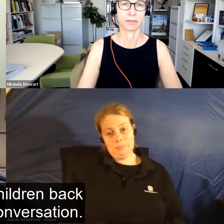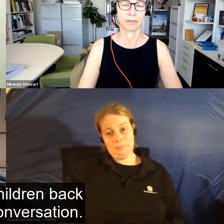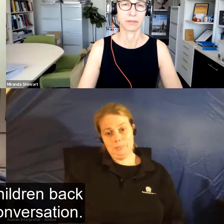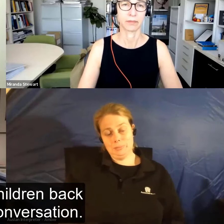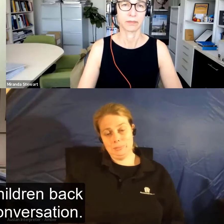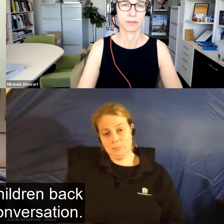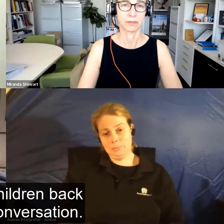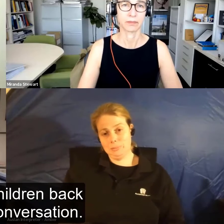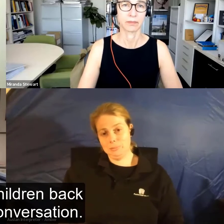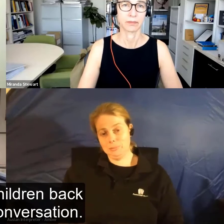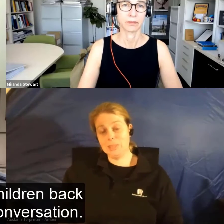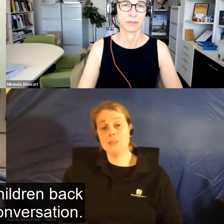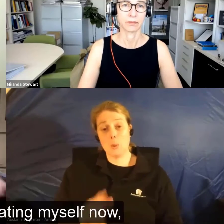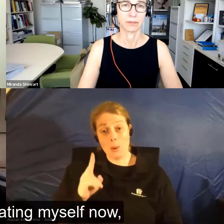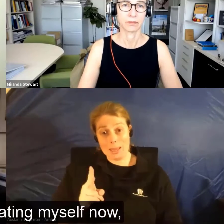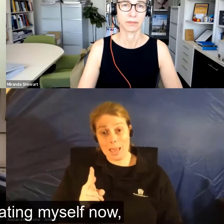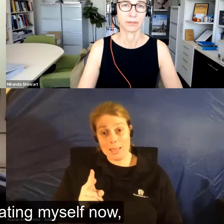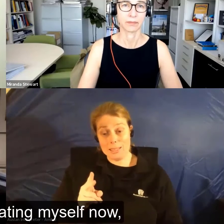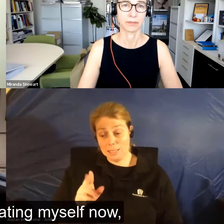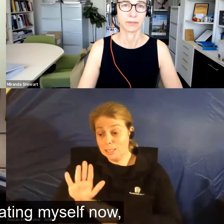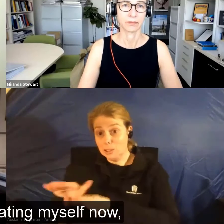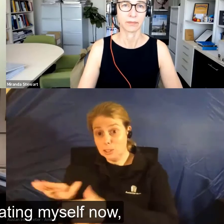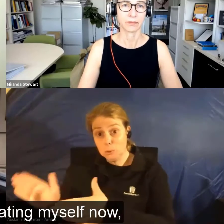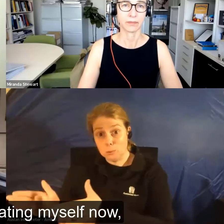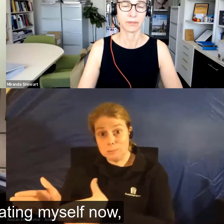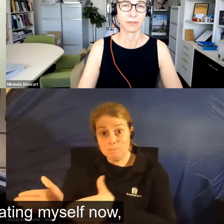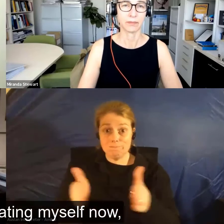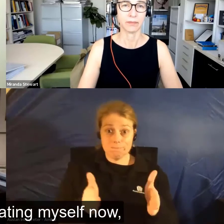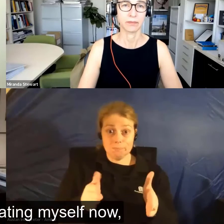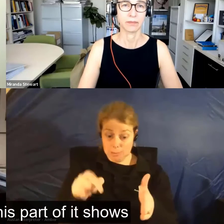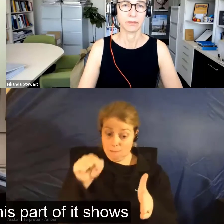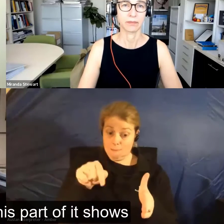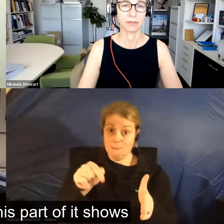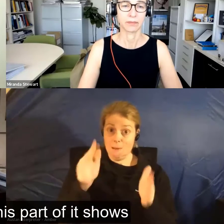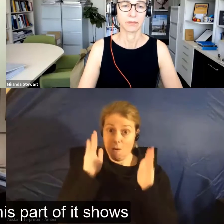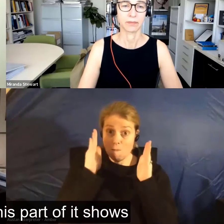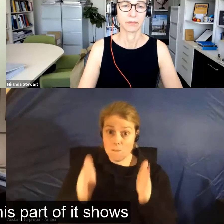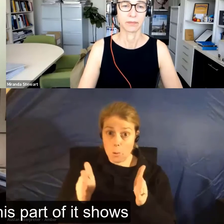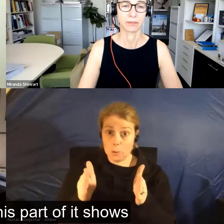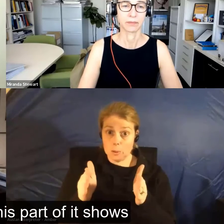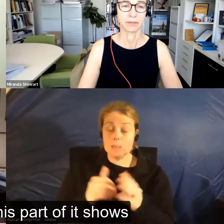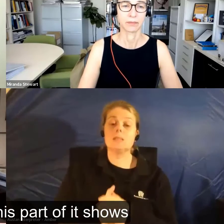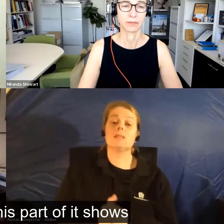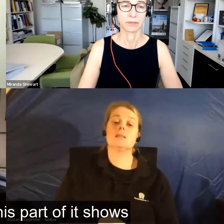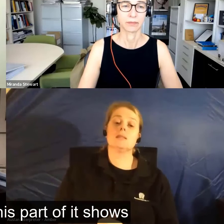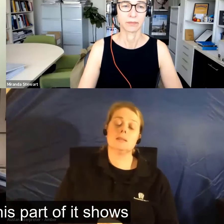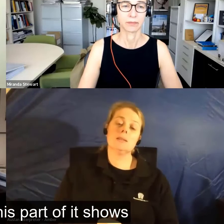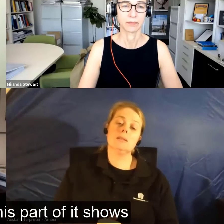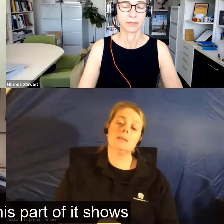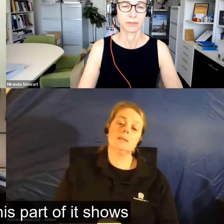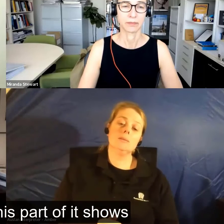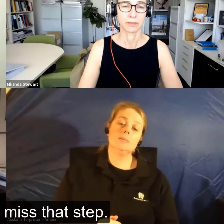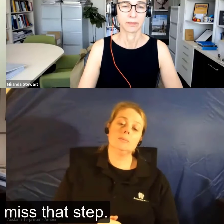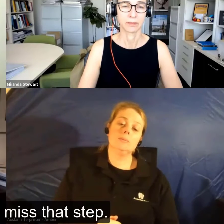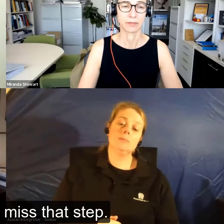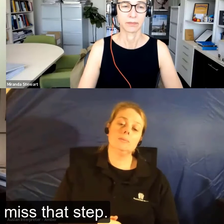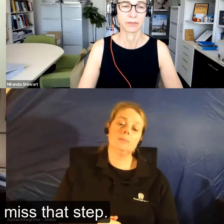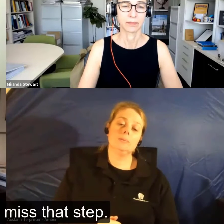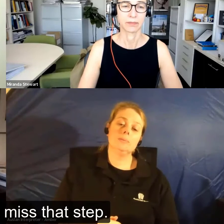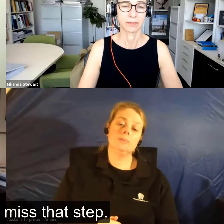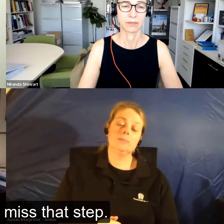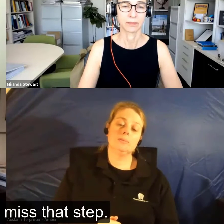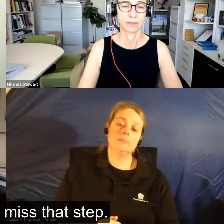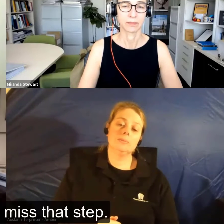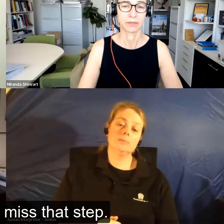put children back into the conversation. I'm sort of repeating myself now, but that I think this part of it shows that